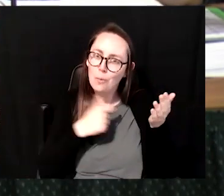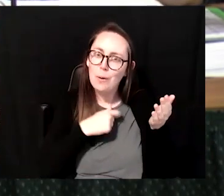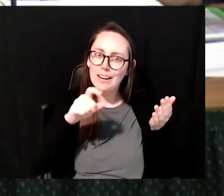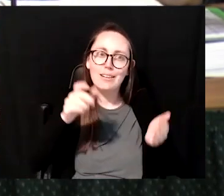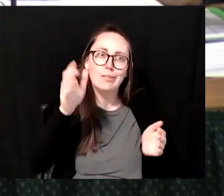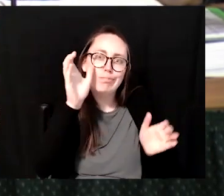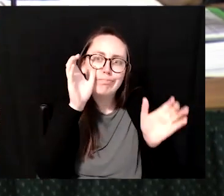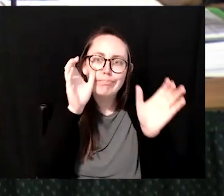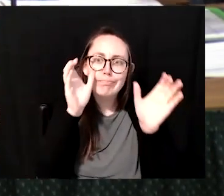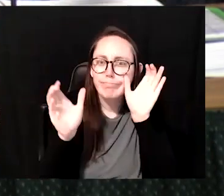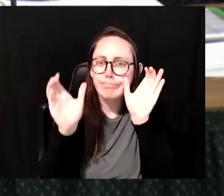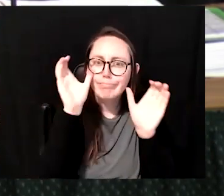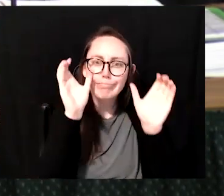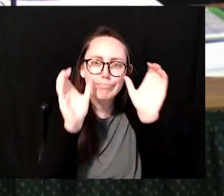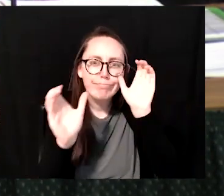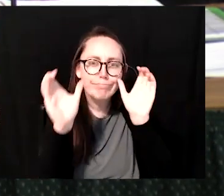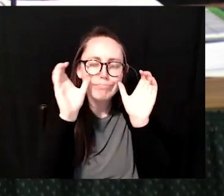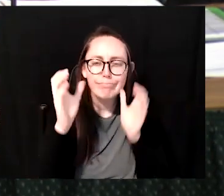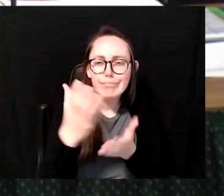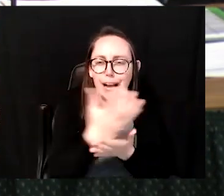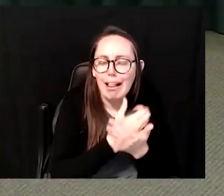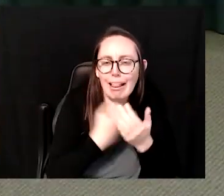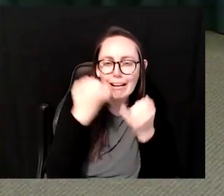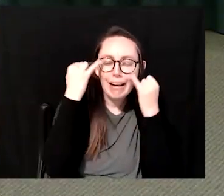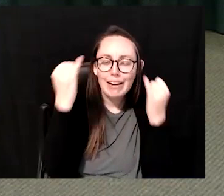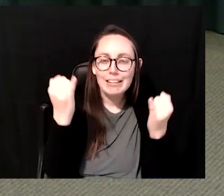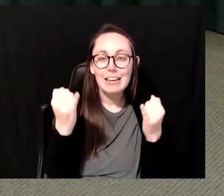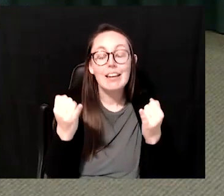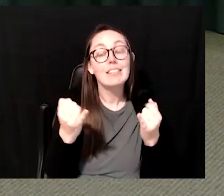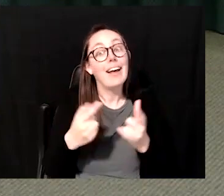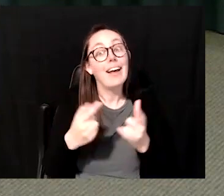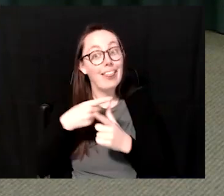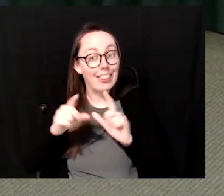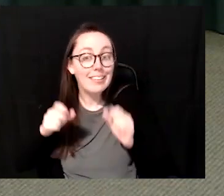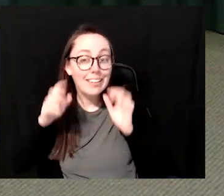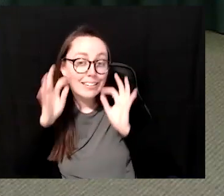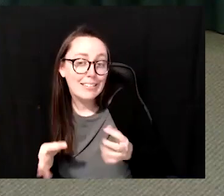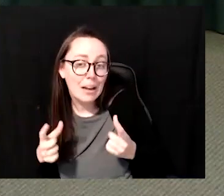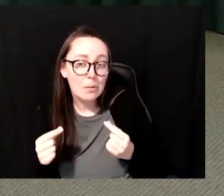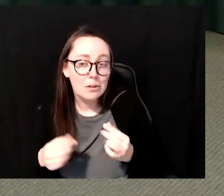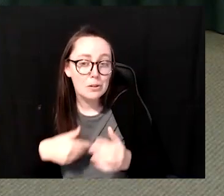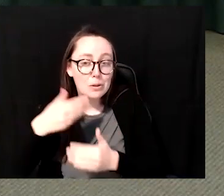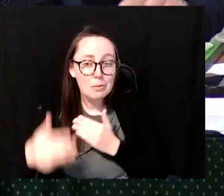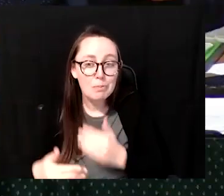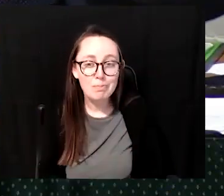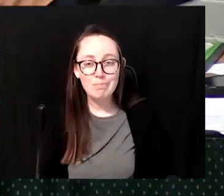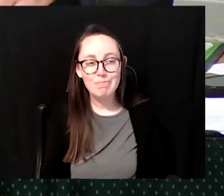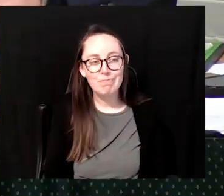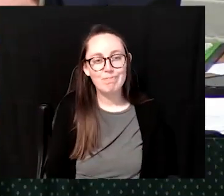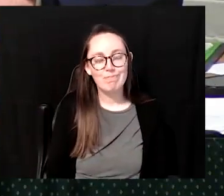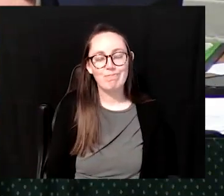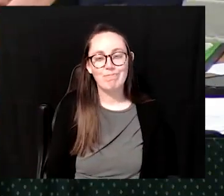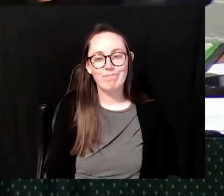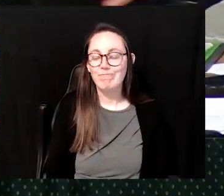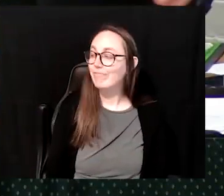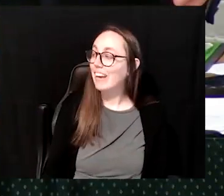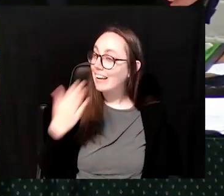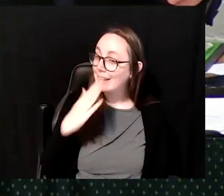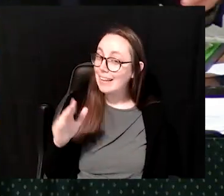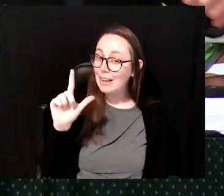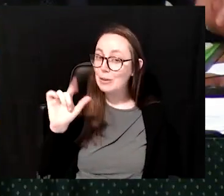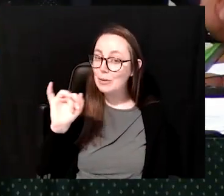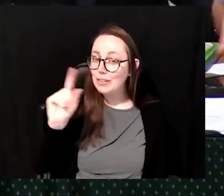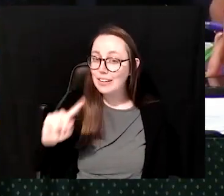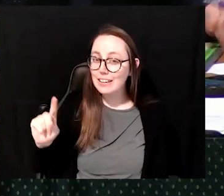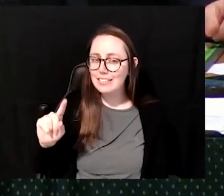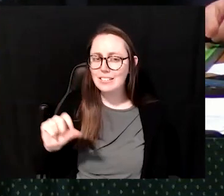funded great thank you Liz other board members Daniel thanks um I'm going to put a timer